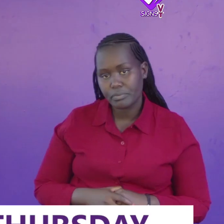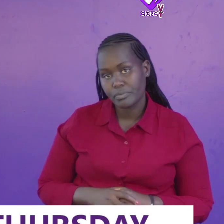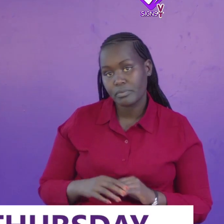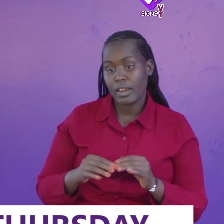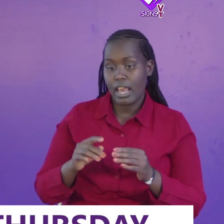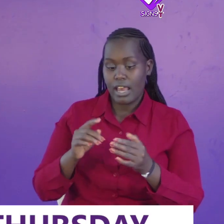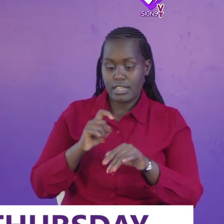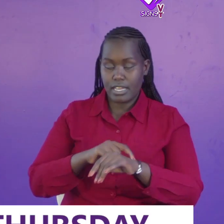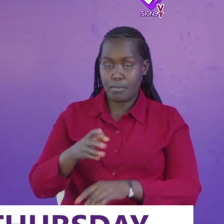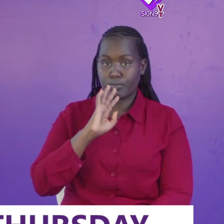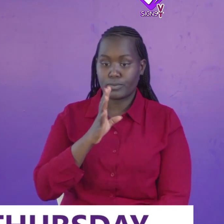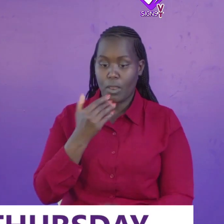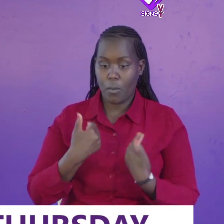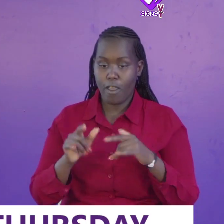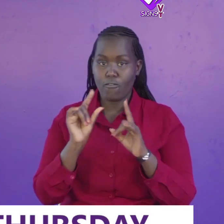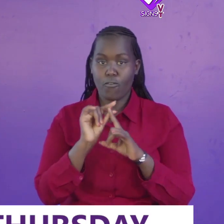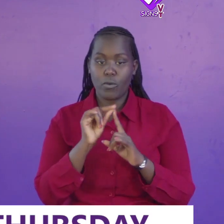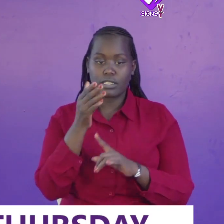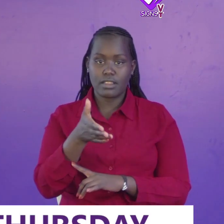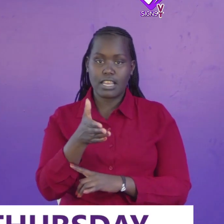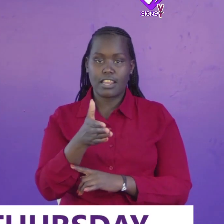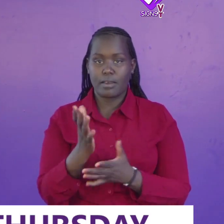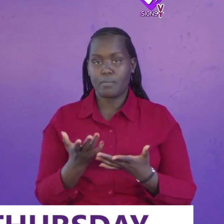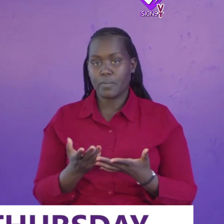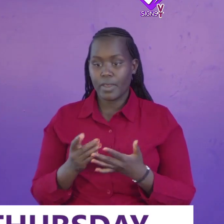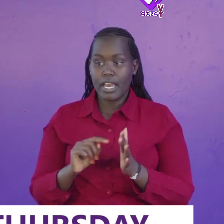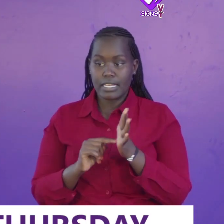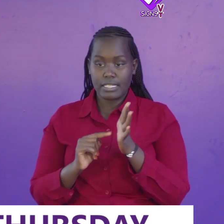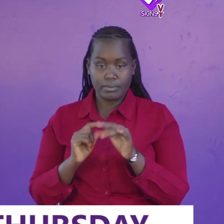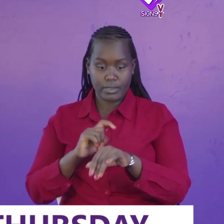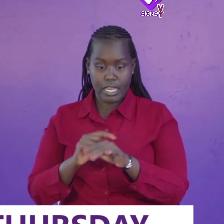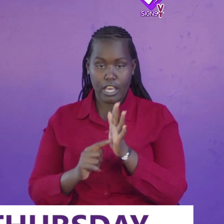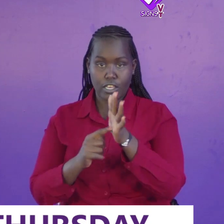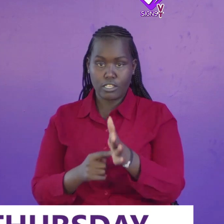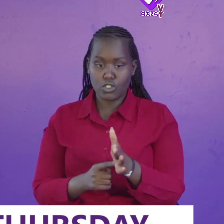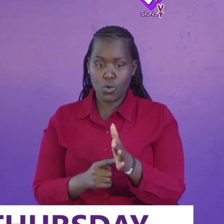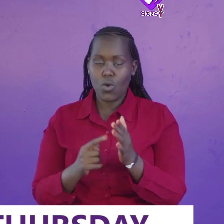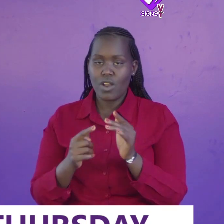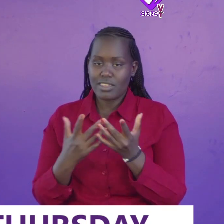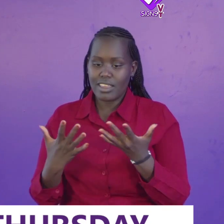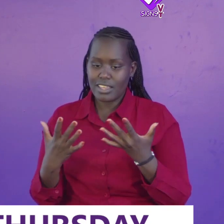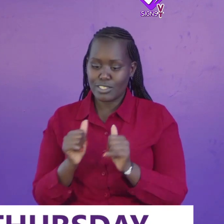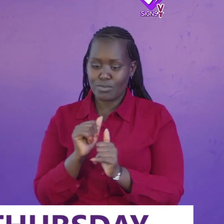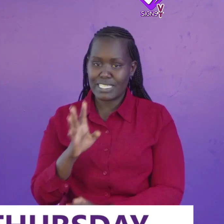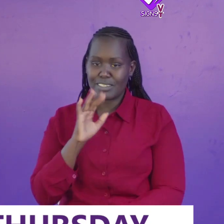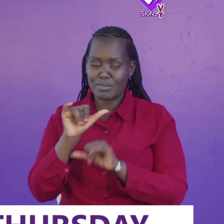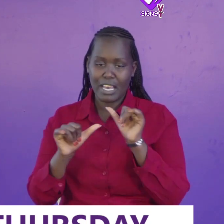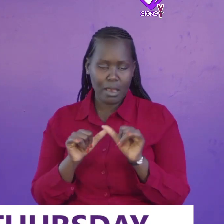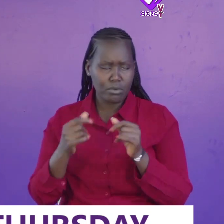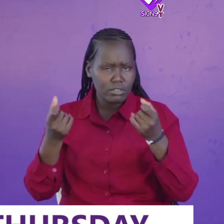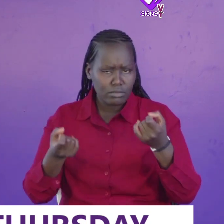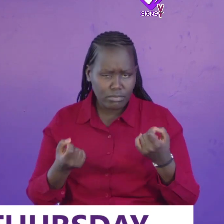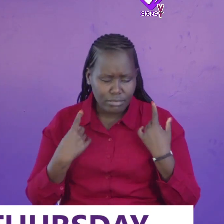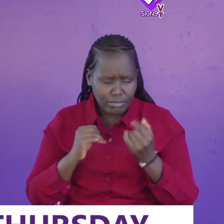I am speaking, kuna maneno zina pop on the screen zikisema the thing I'm saying. Are we together? Ziki kama